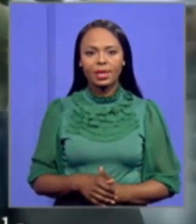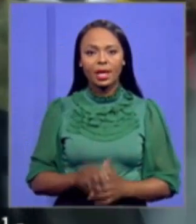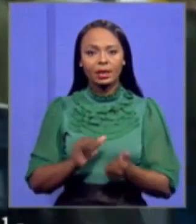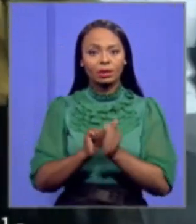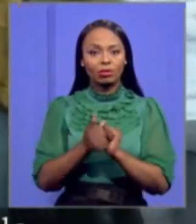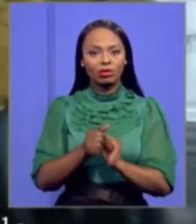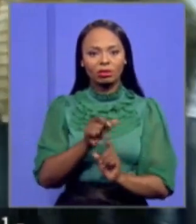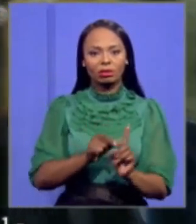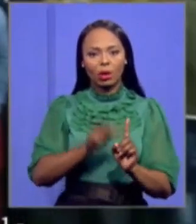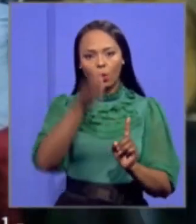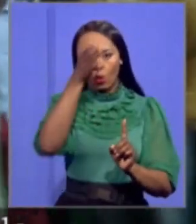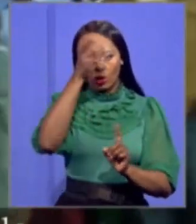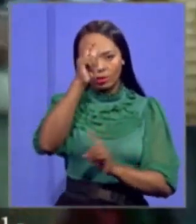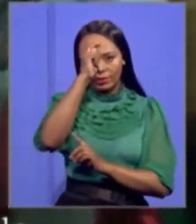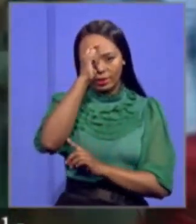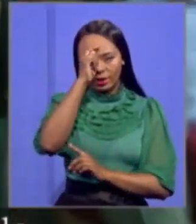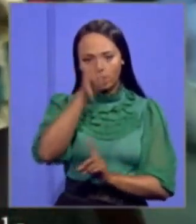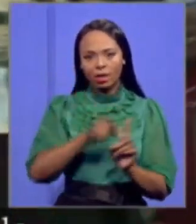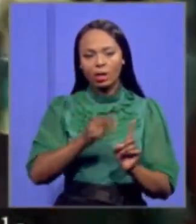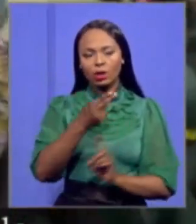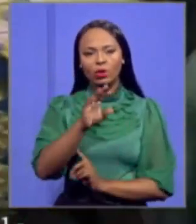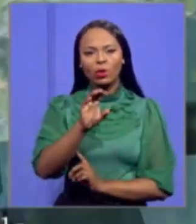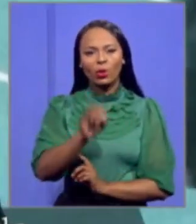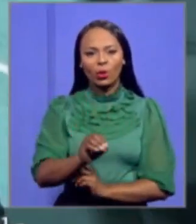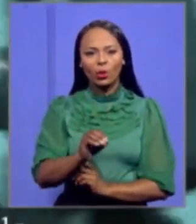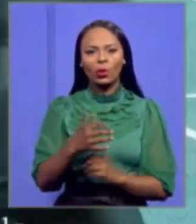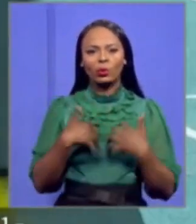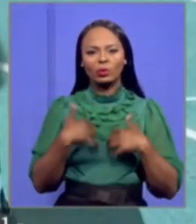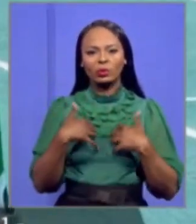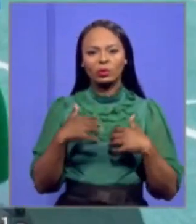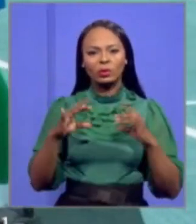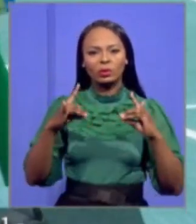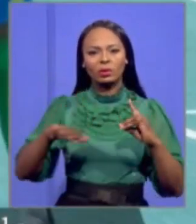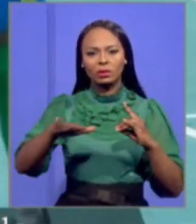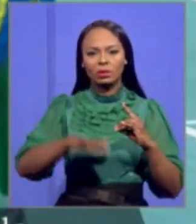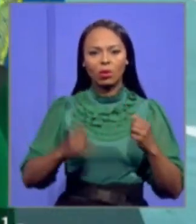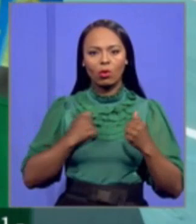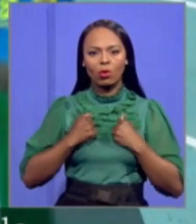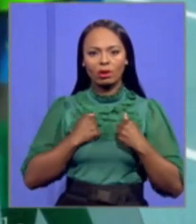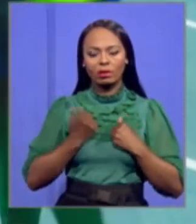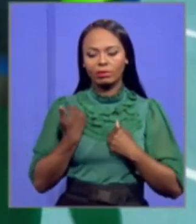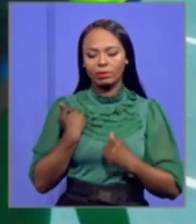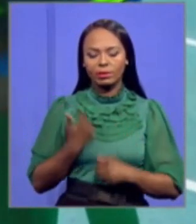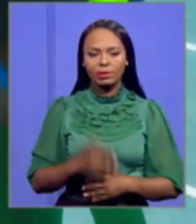Dipapadi mokwetliso wa Bafana Bafana Hugo Bruce o lla ka maemo a lebala papading ya bona le Rwanda maobane.